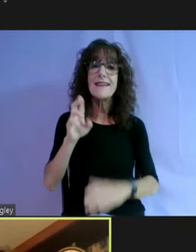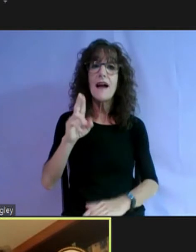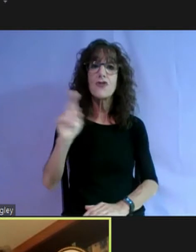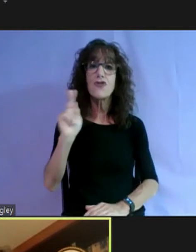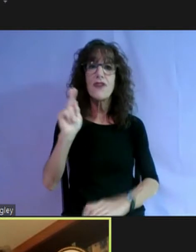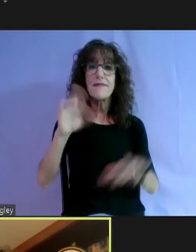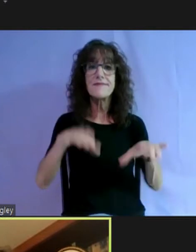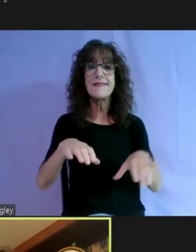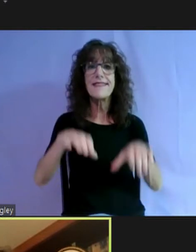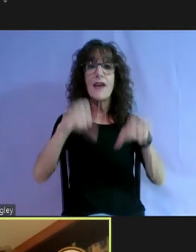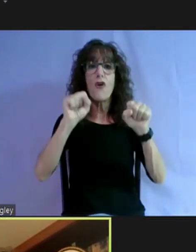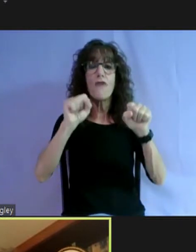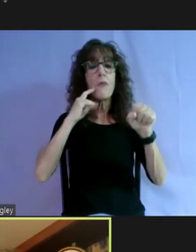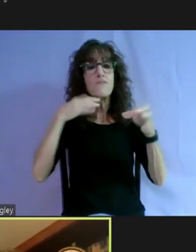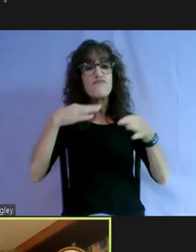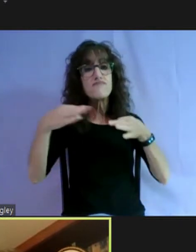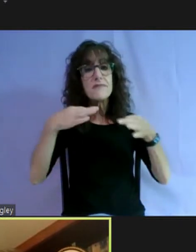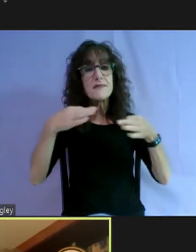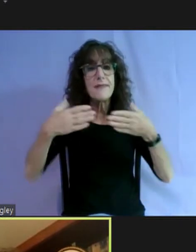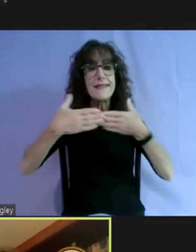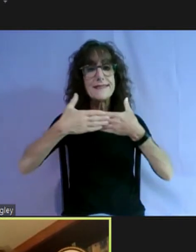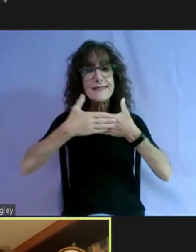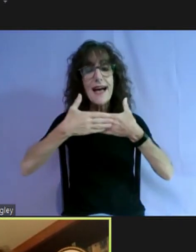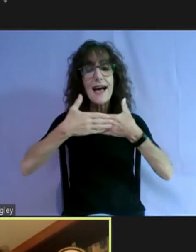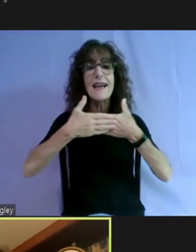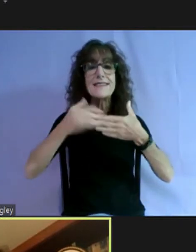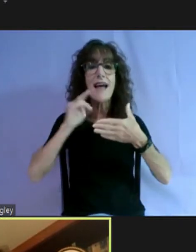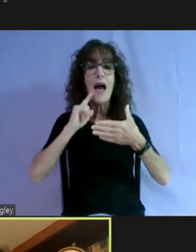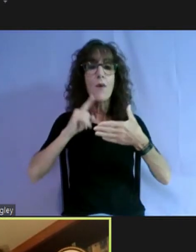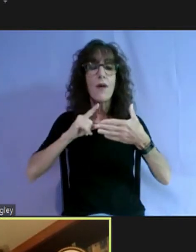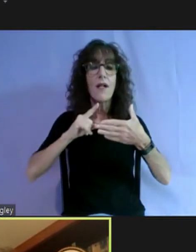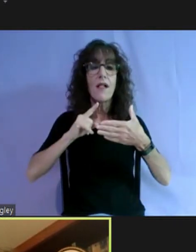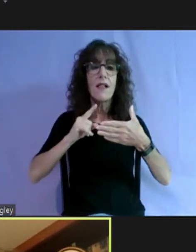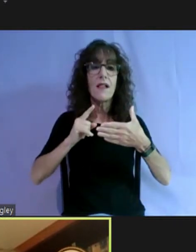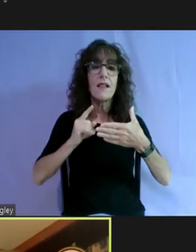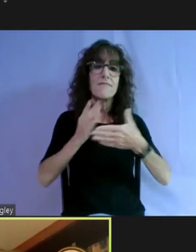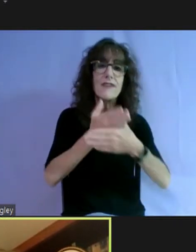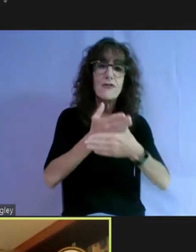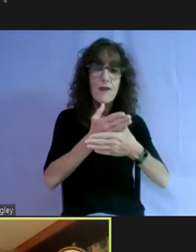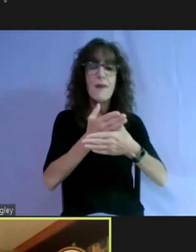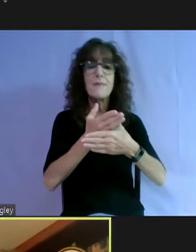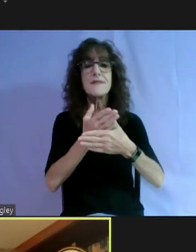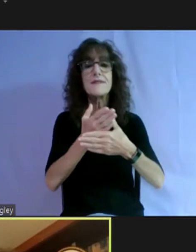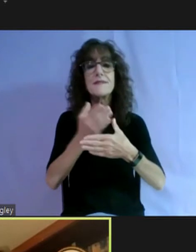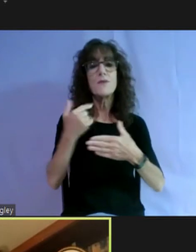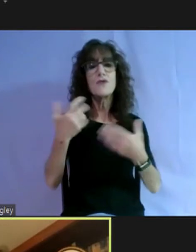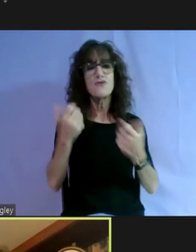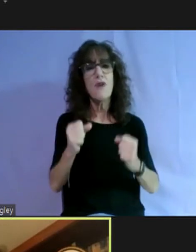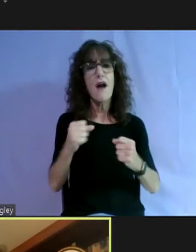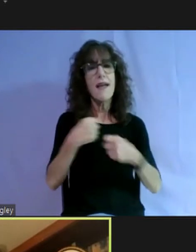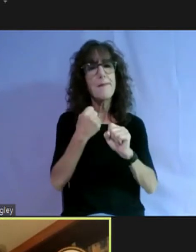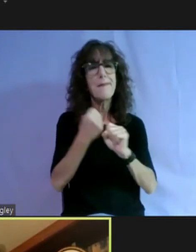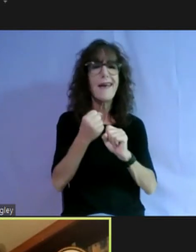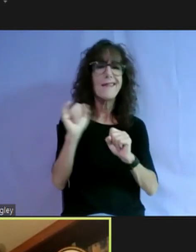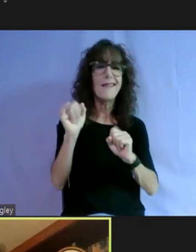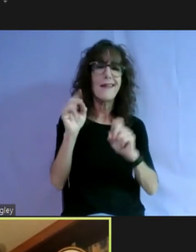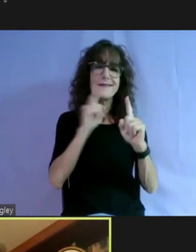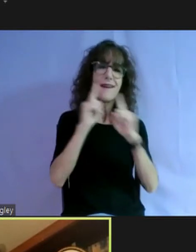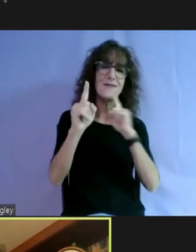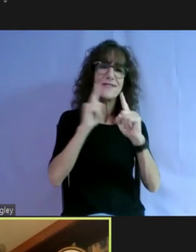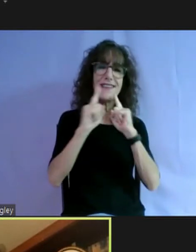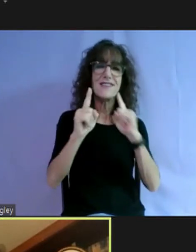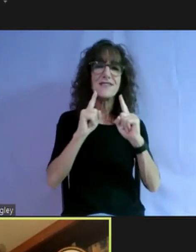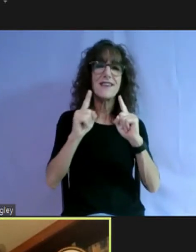who will take us through some of these slides. I'm going to jump in on some of that as well. We'll try to make it a little bit of a conversation, keep it